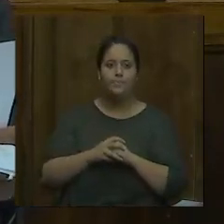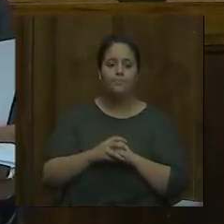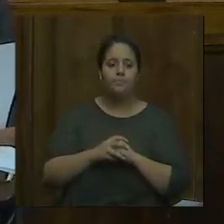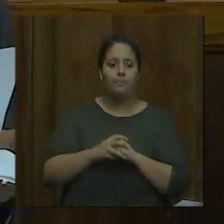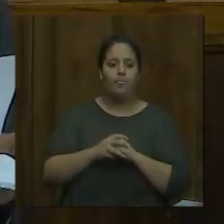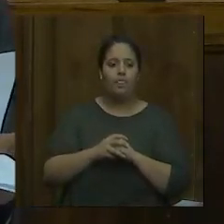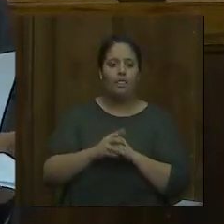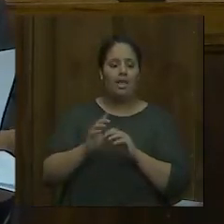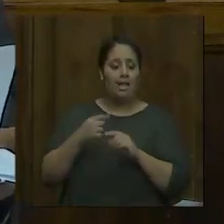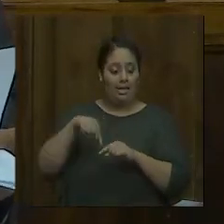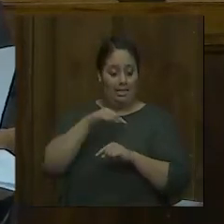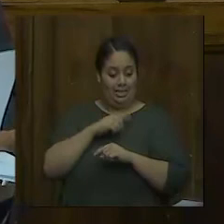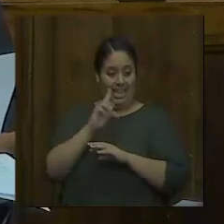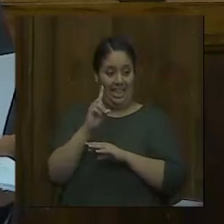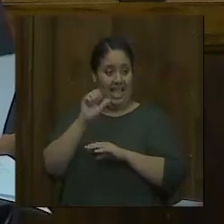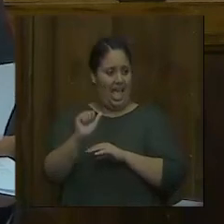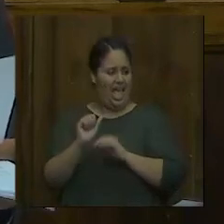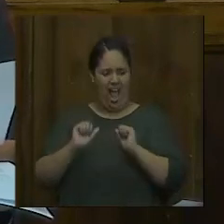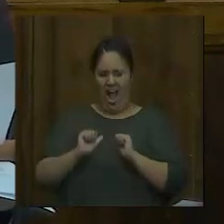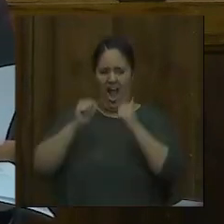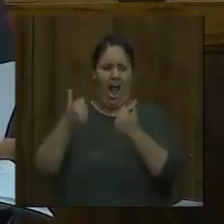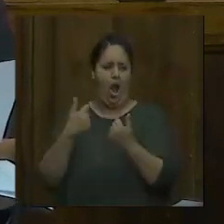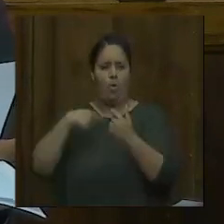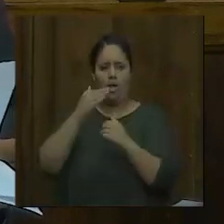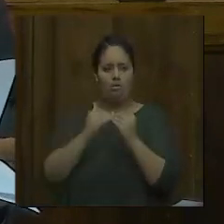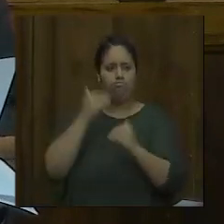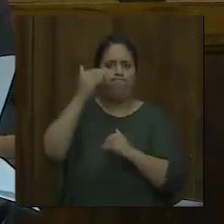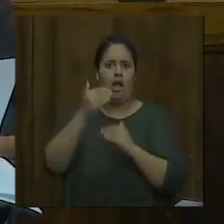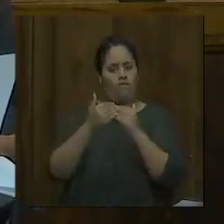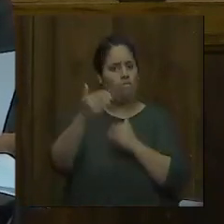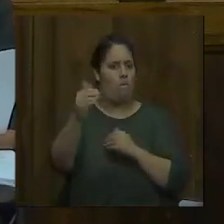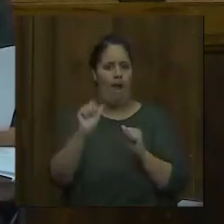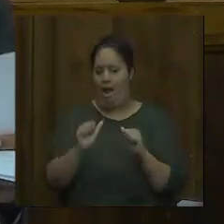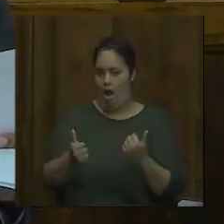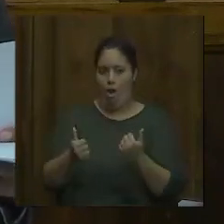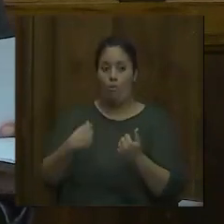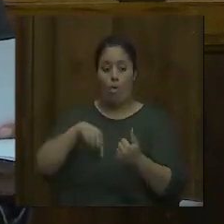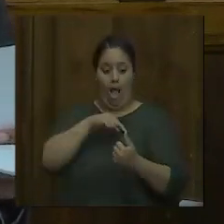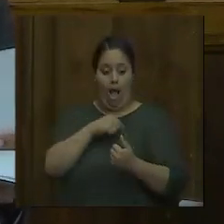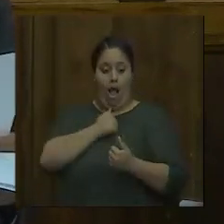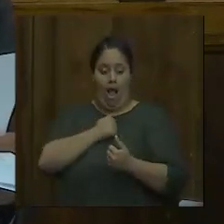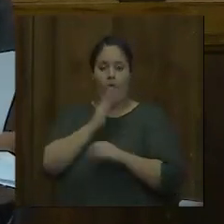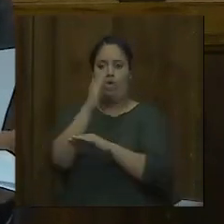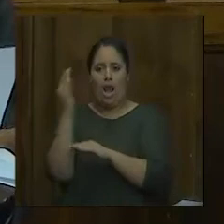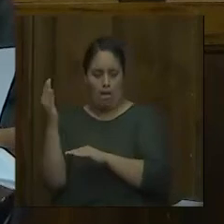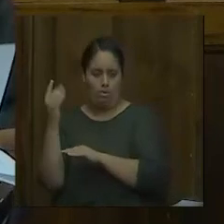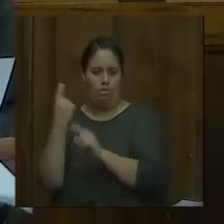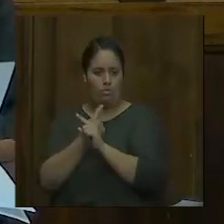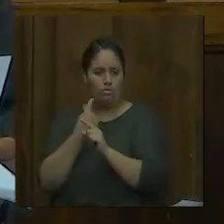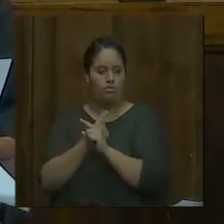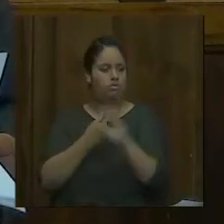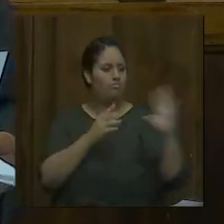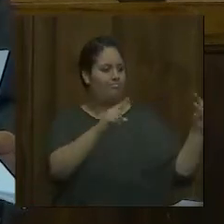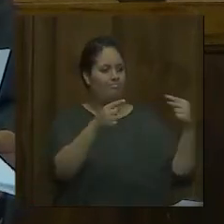does the DA go above and beyond? Not only are libraries and archives being Honourable